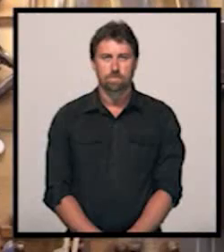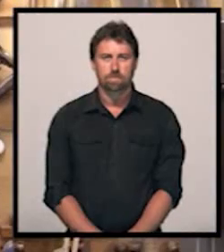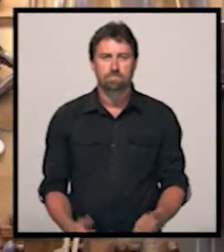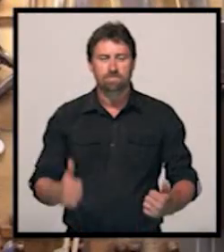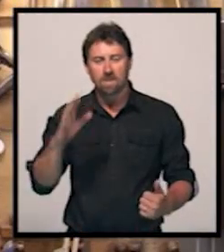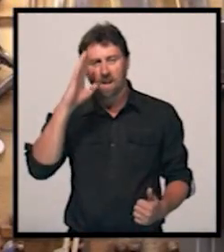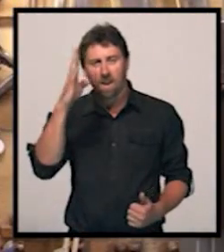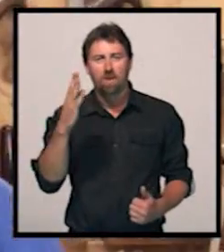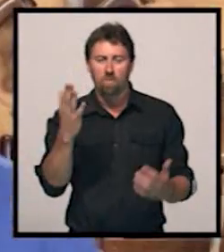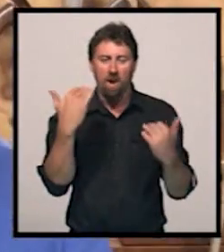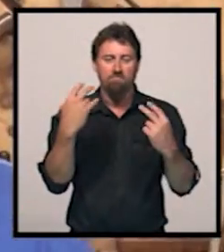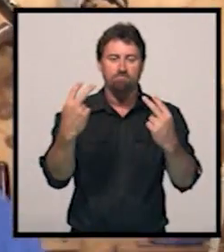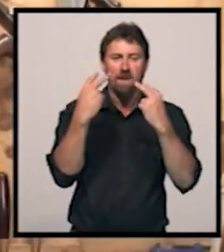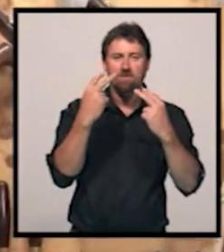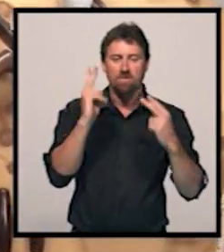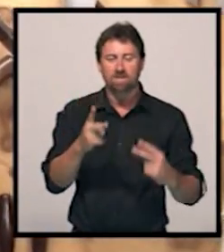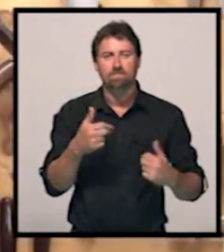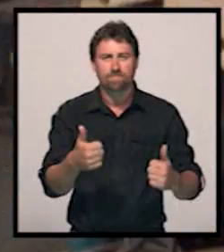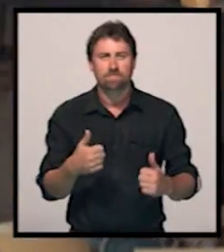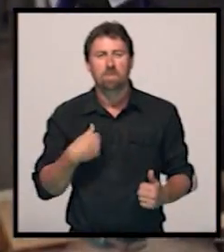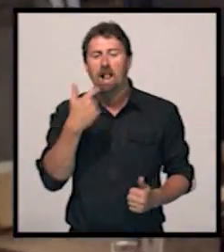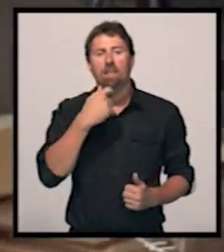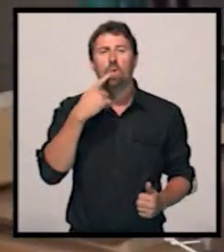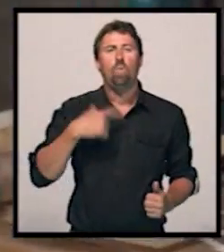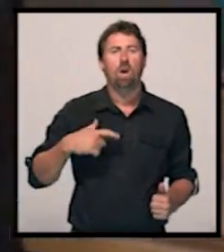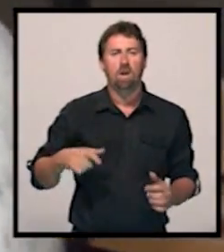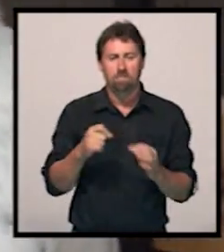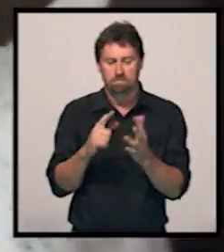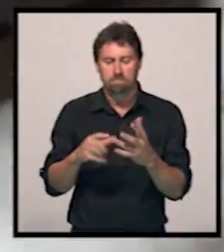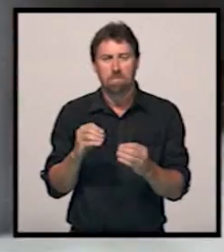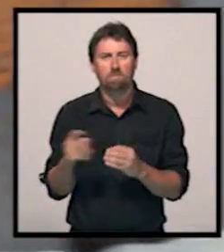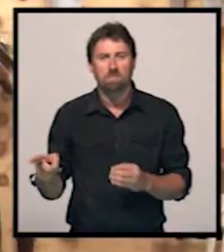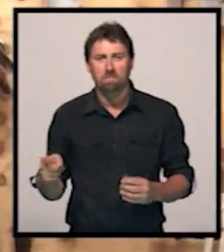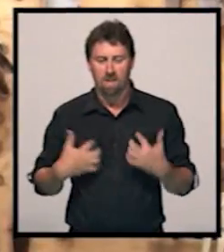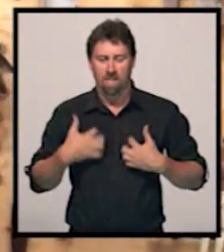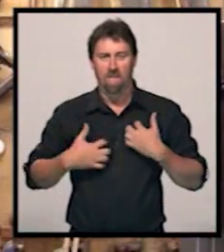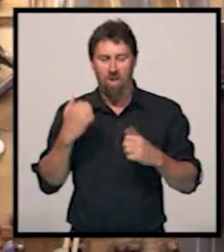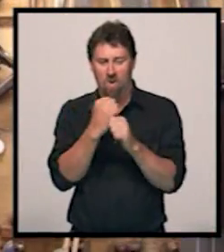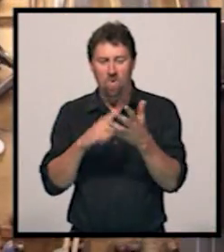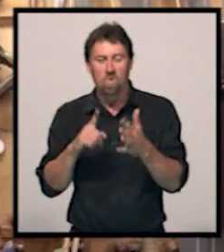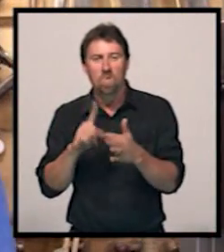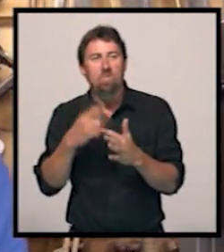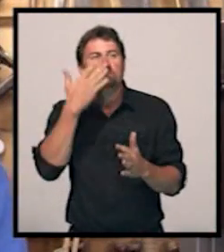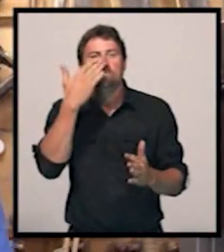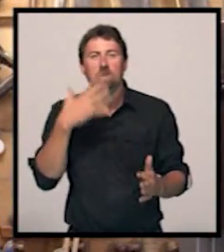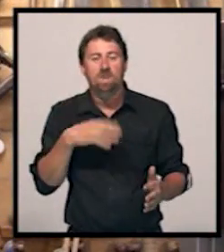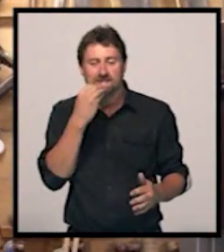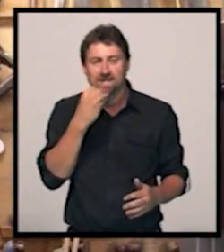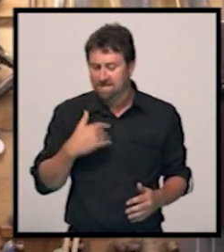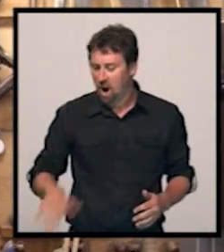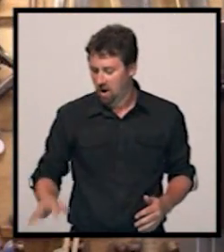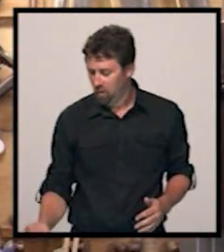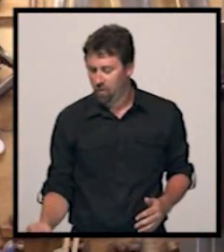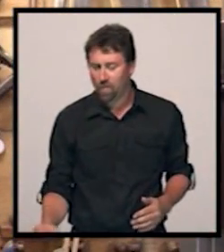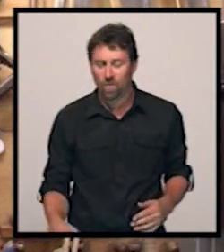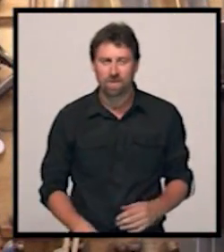Hi, welcome back. I'm laughing because Bob's growling because I've got the glue up here and he can't eat it. Okay, what we're going to do now is put the